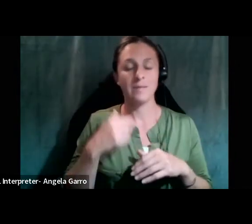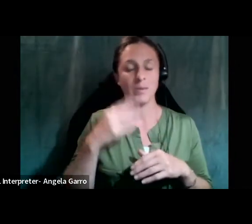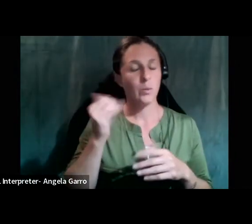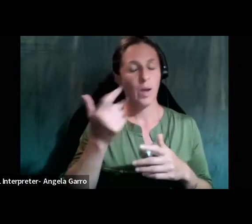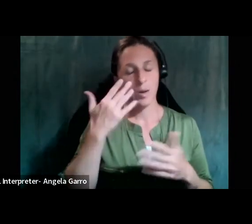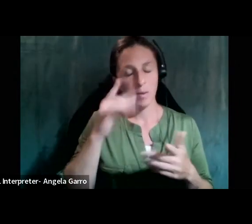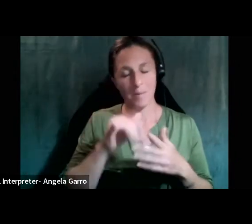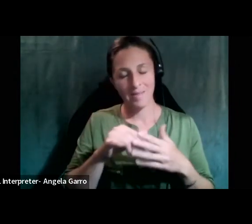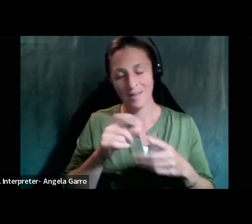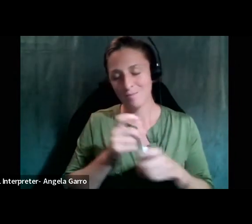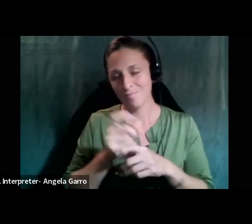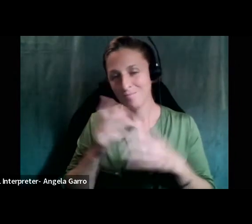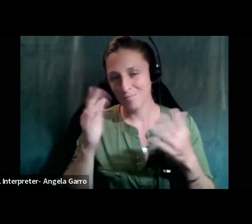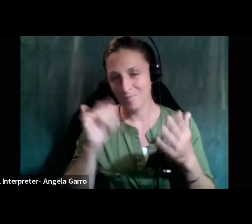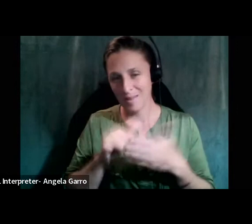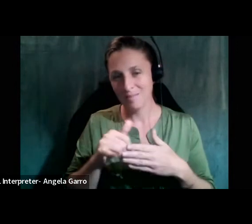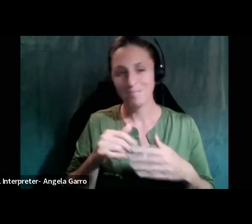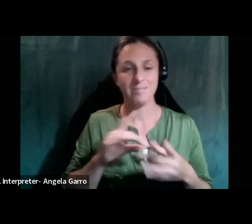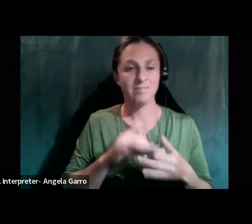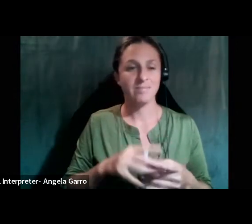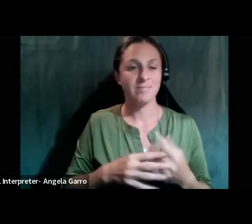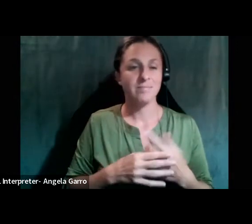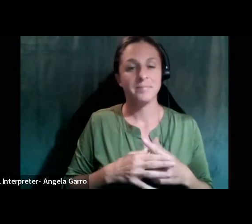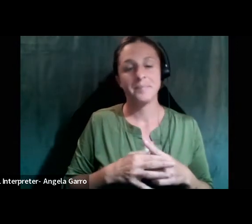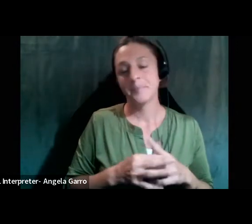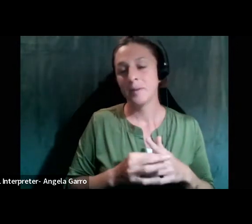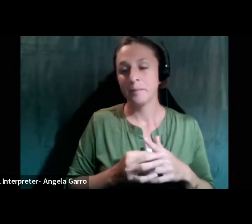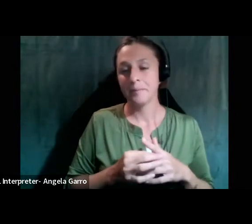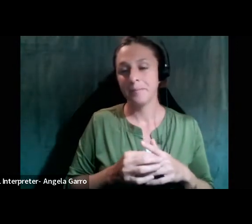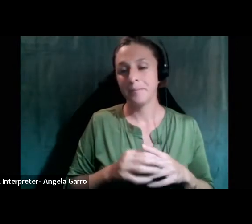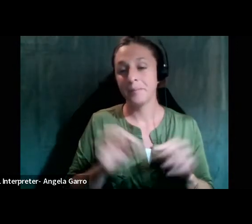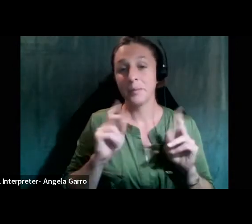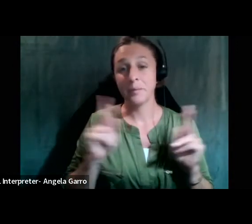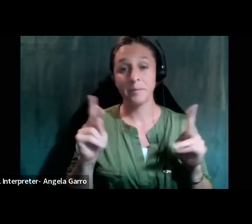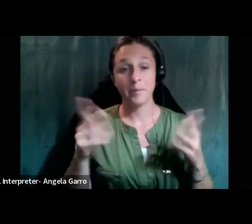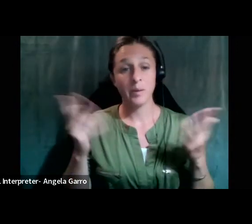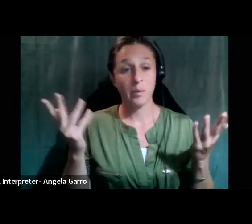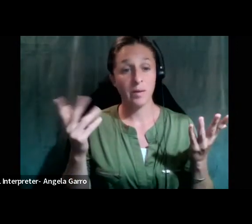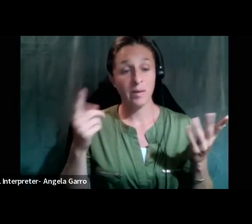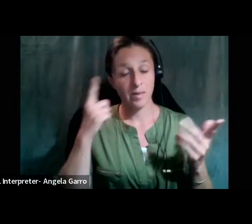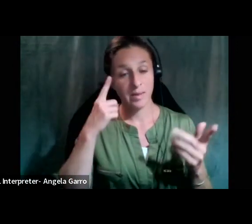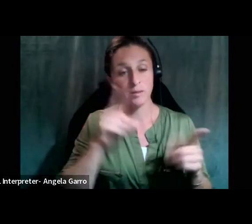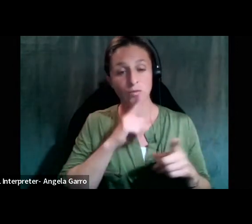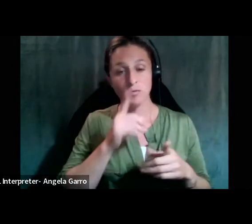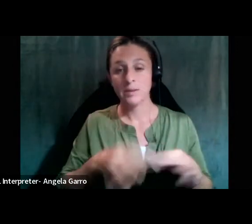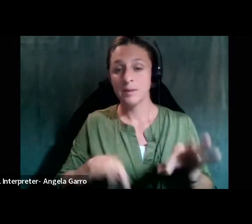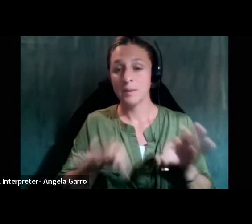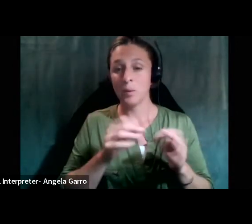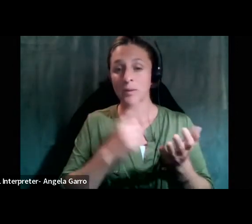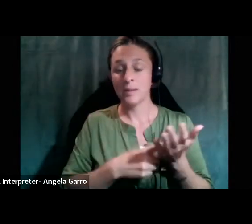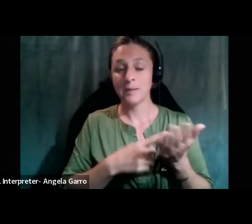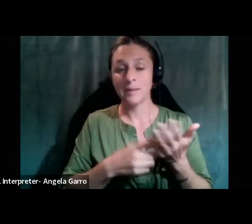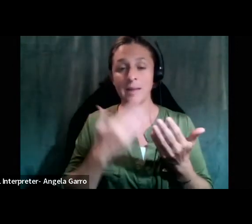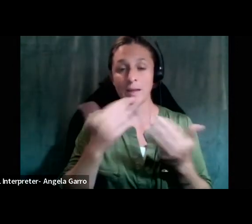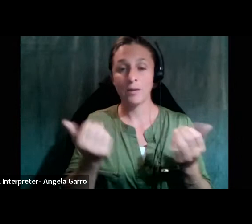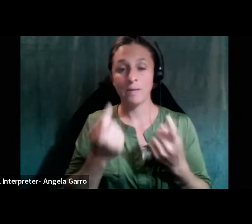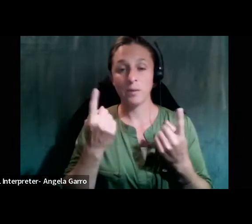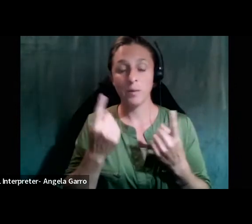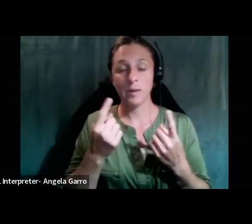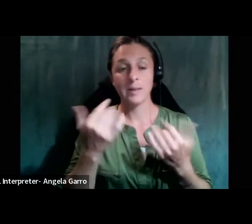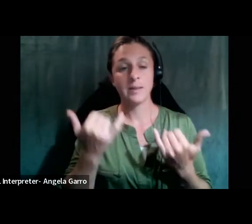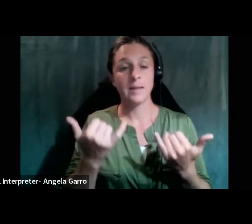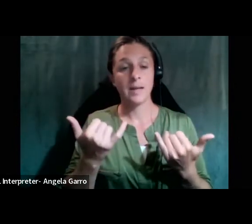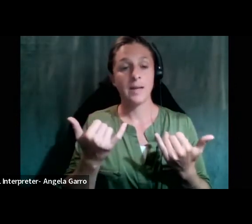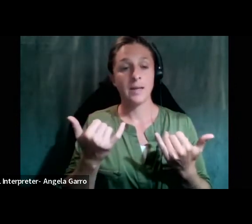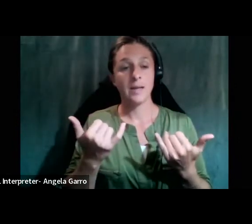it, right? Yep. Anyway. All right. Well, I think that was a very important discussion. Thank you so much, everyone. All right.